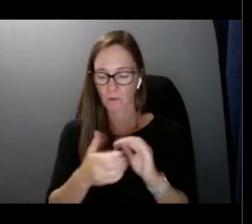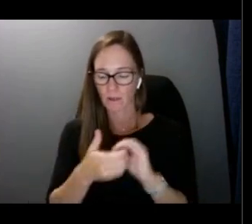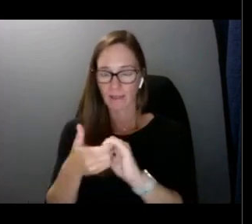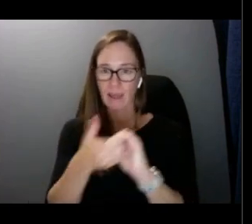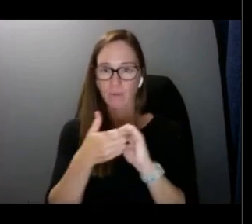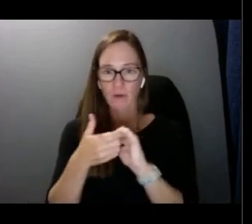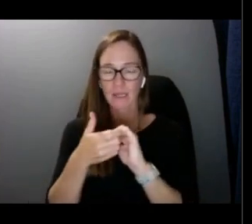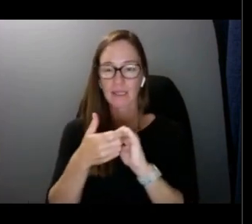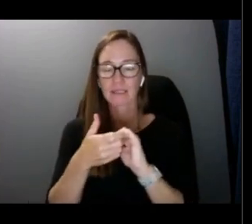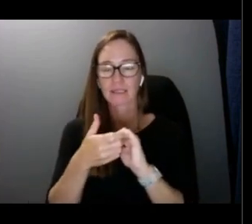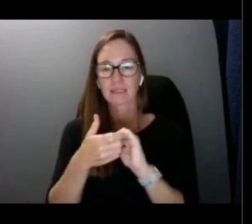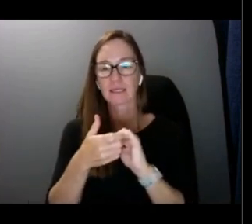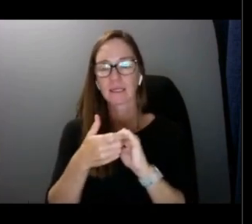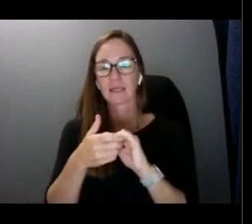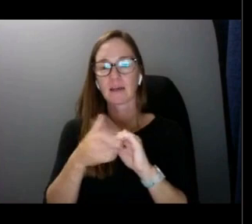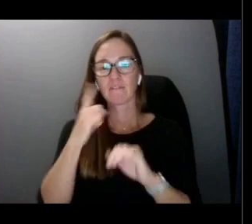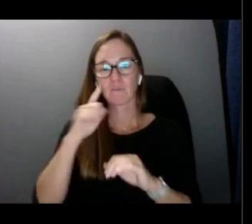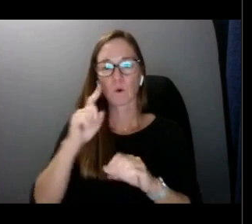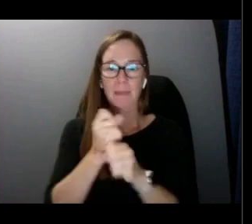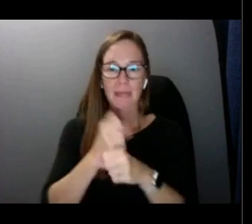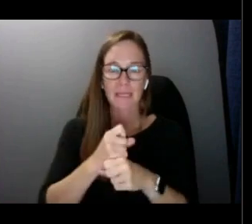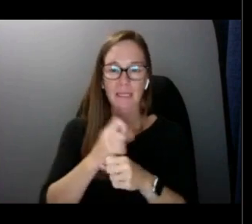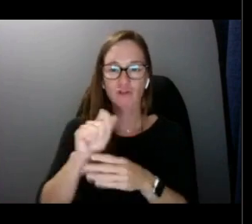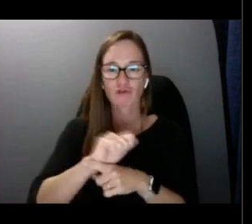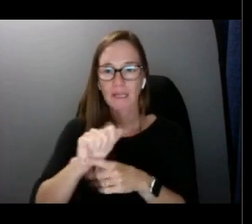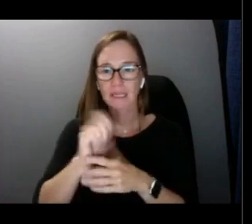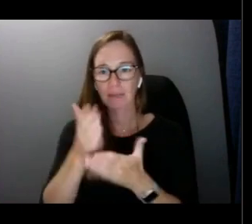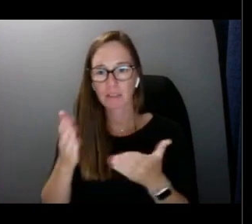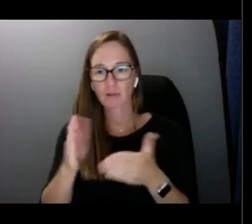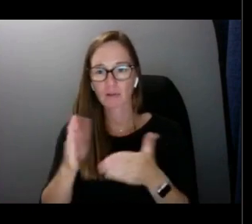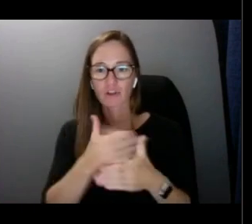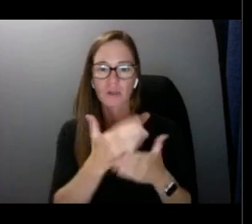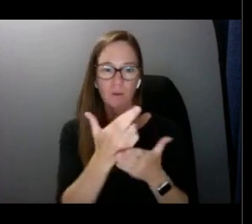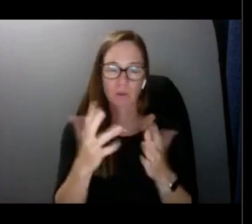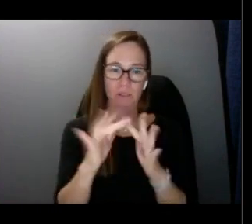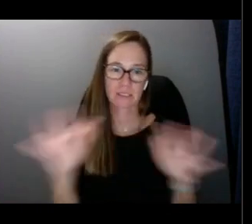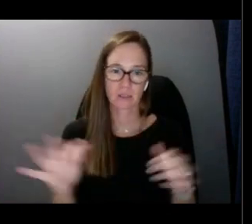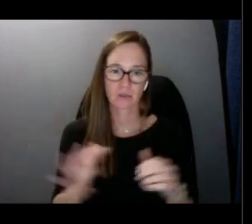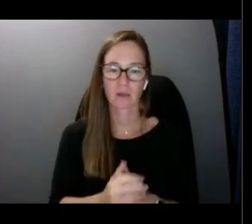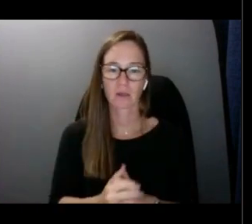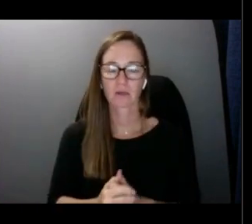in the formulation of training materials, sharing resources, etc.?